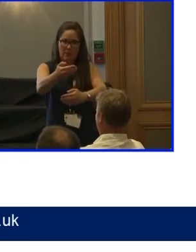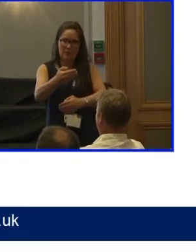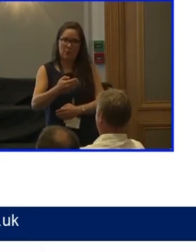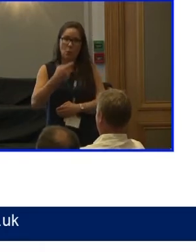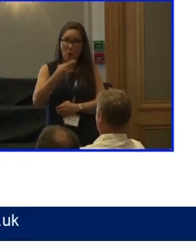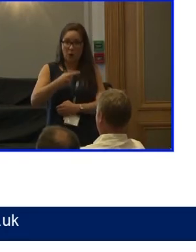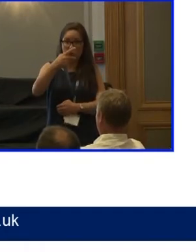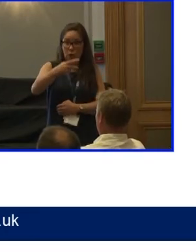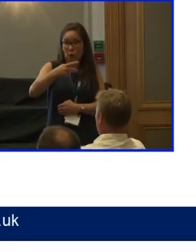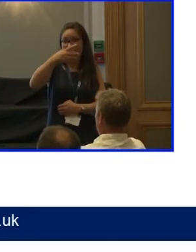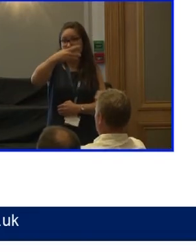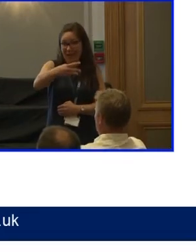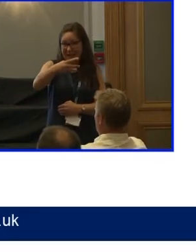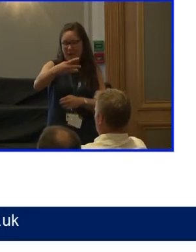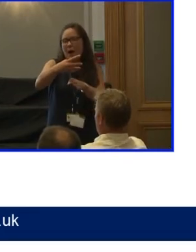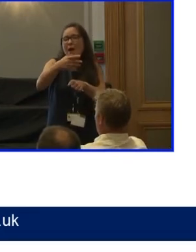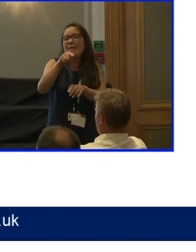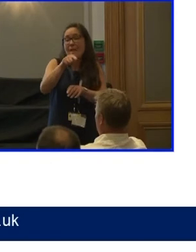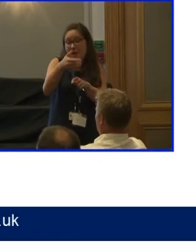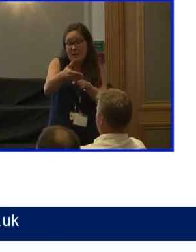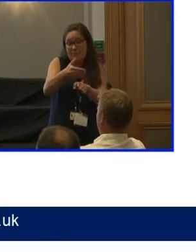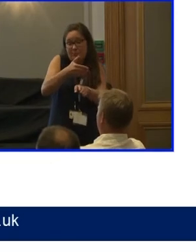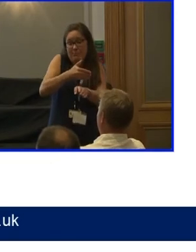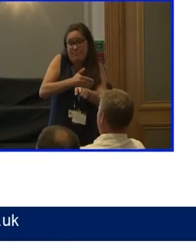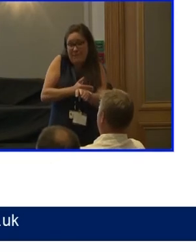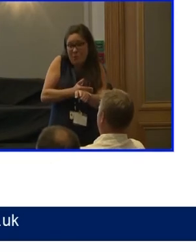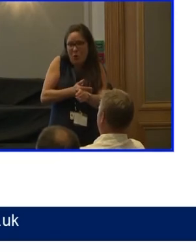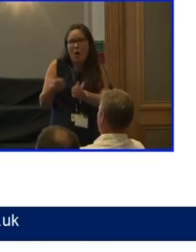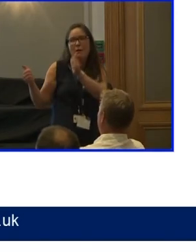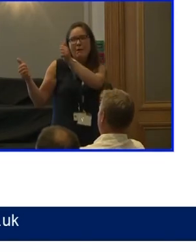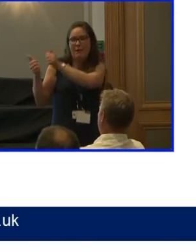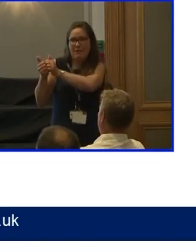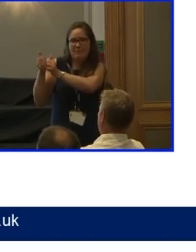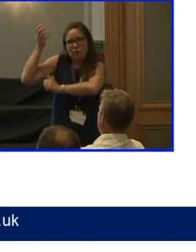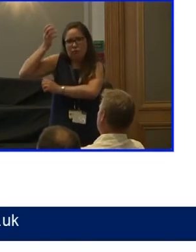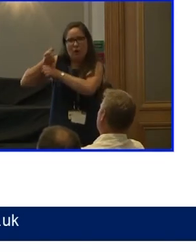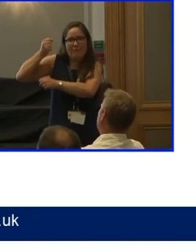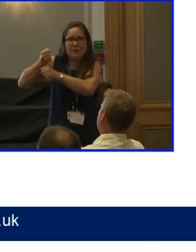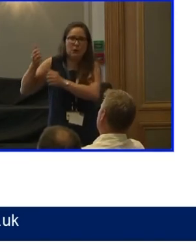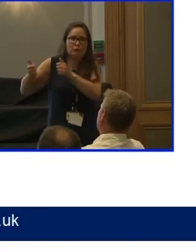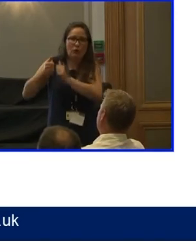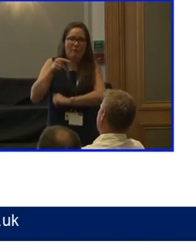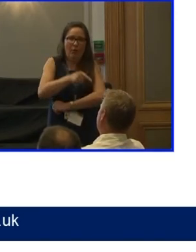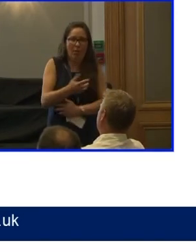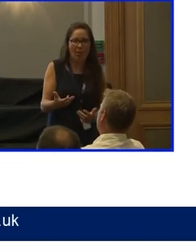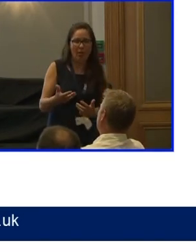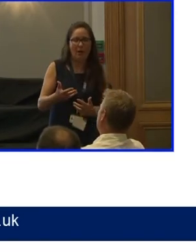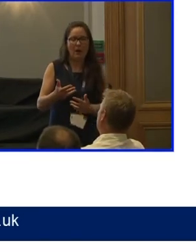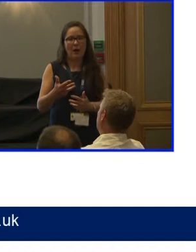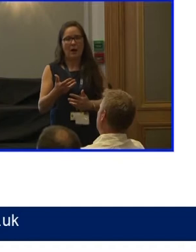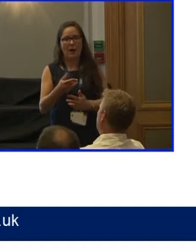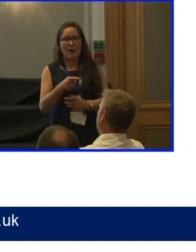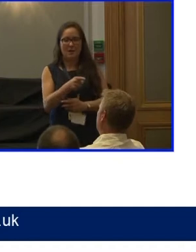three tend to occur before any regulatory approval, and phase four occurs after a particular drug, let's say, has